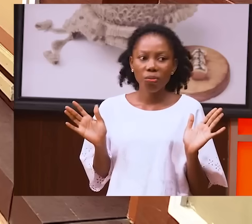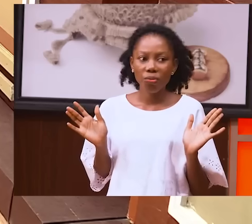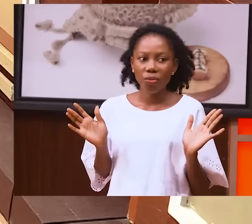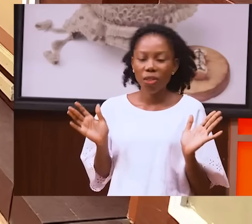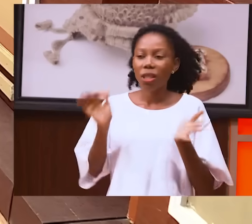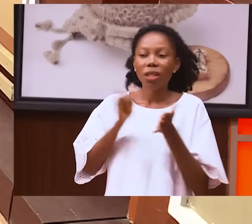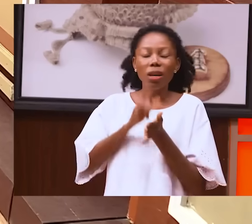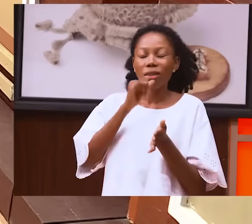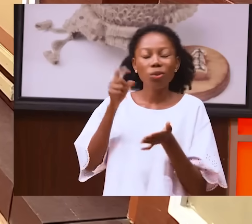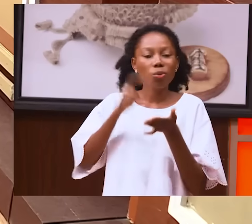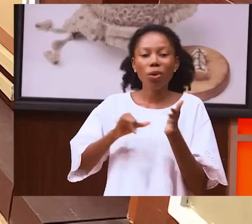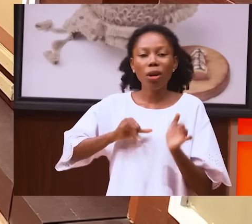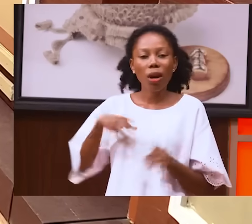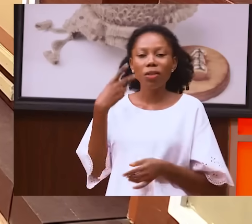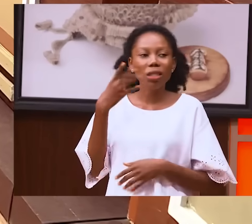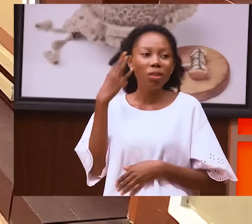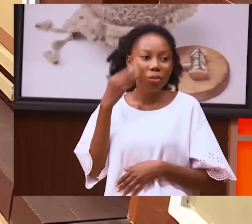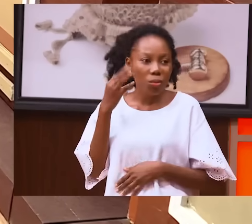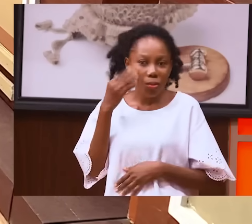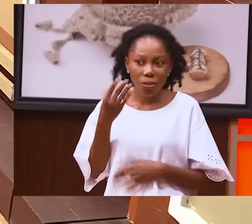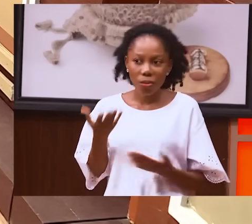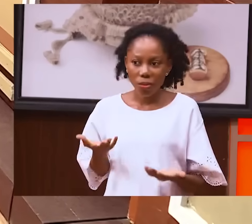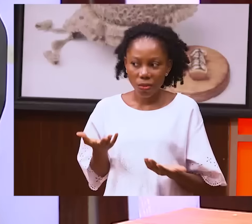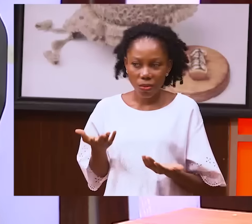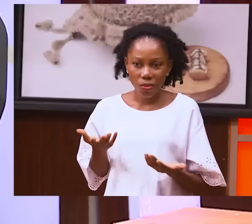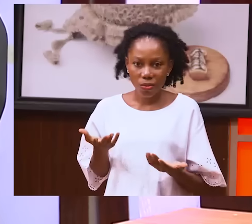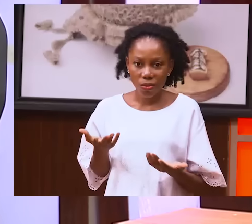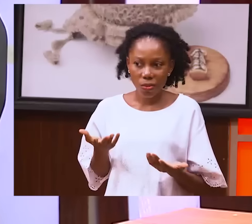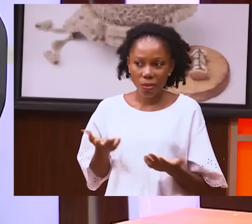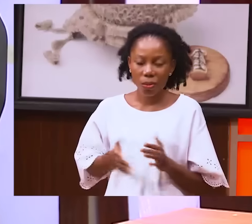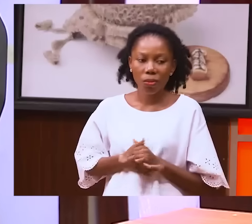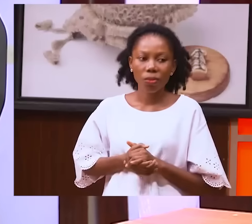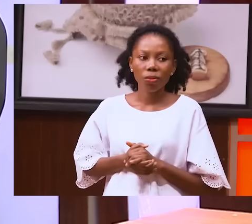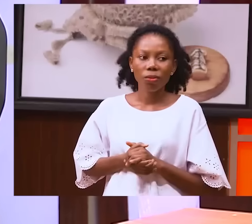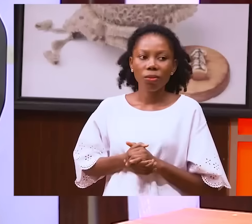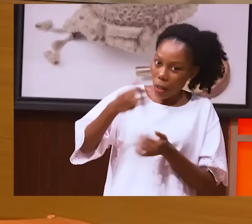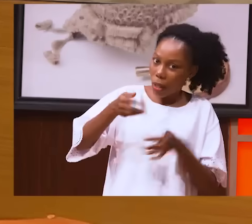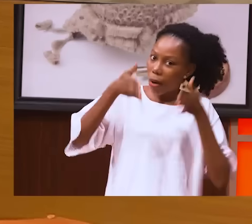I've experienced here, is the common notion. That's what they usually believe.